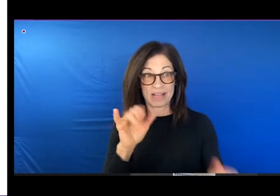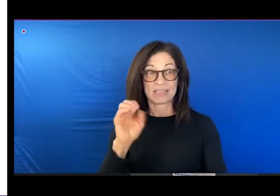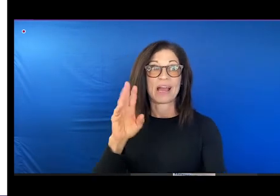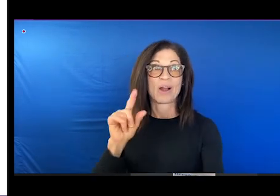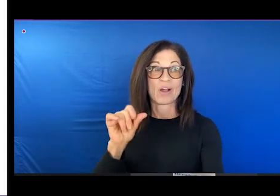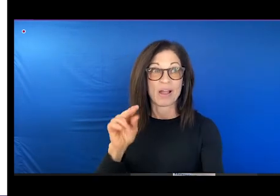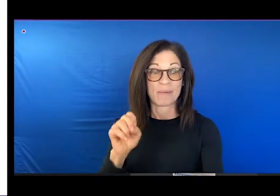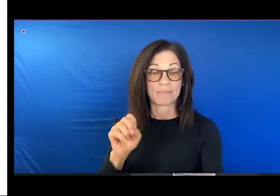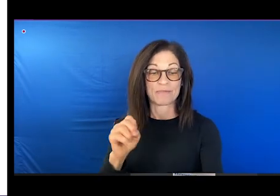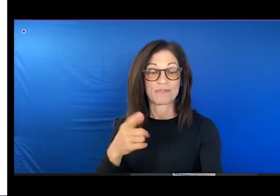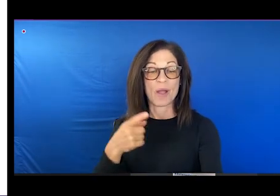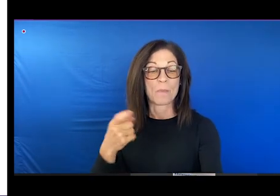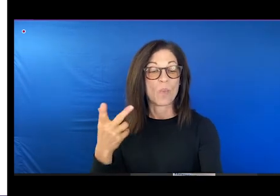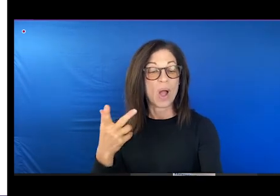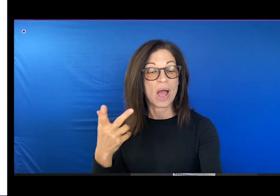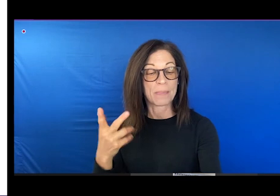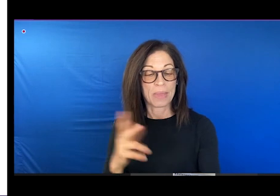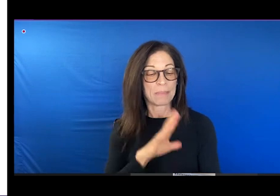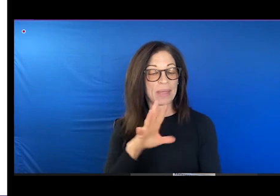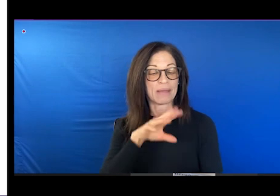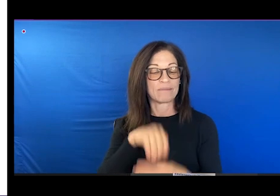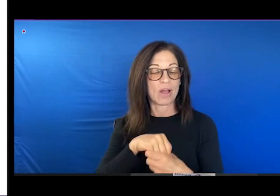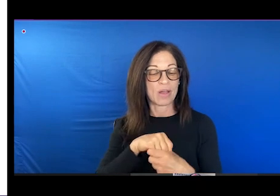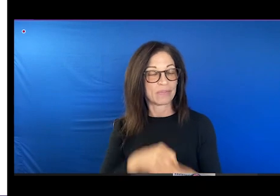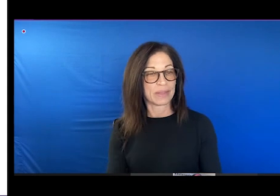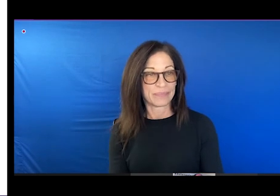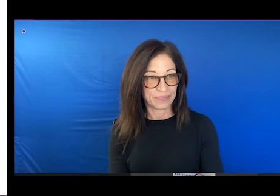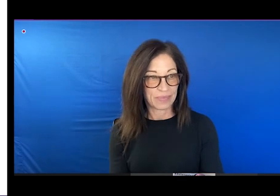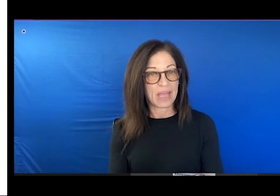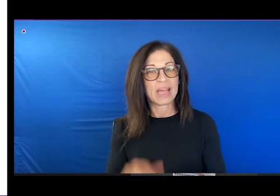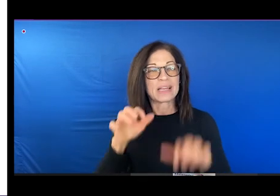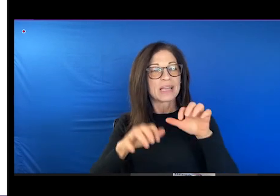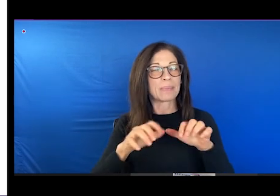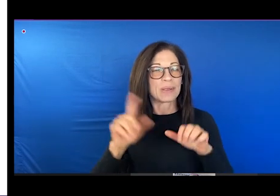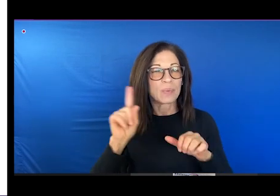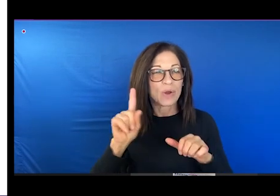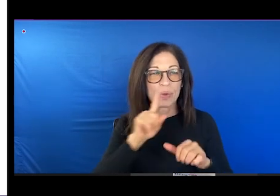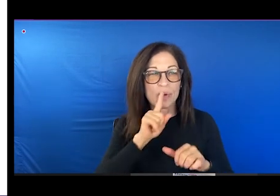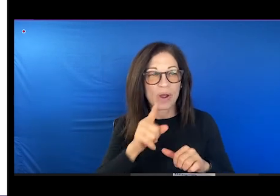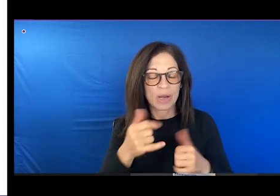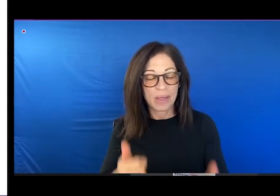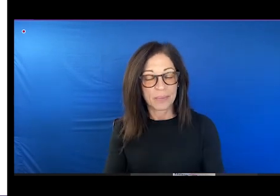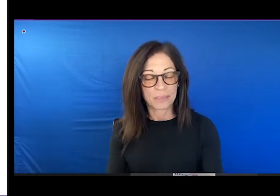story. That's an outcome of getting involved. Type in where you are.